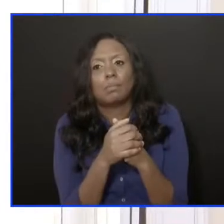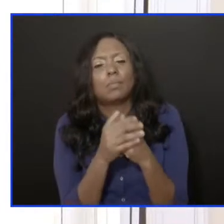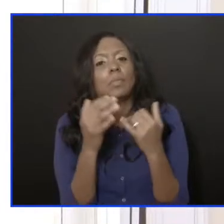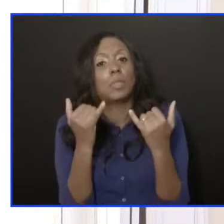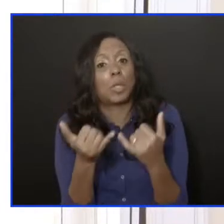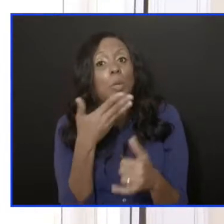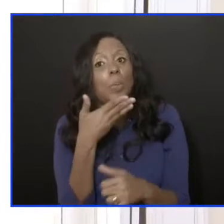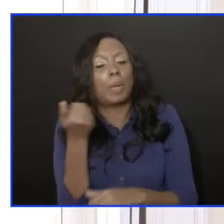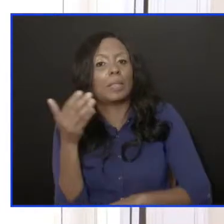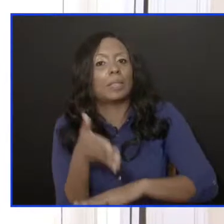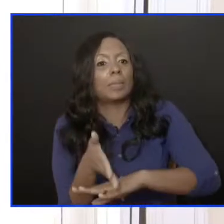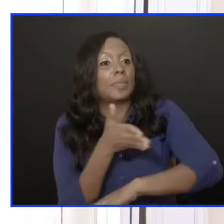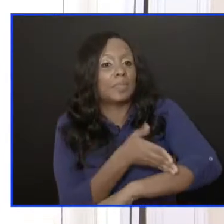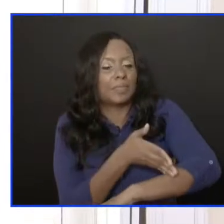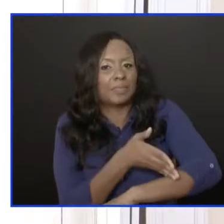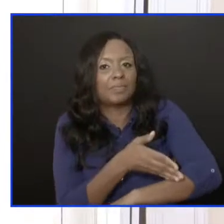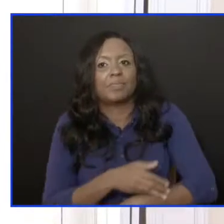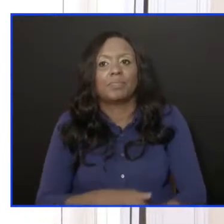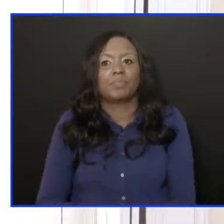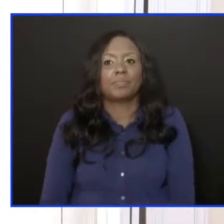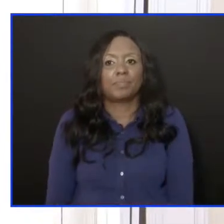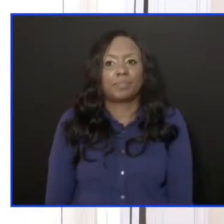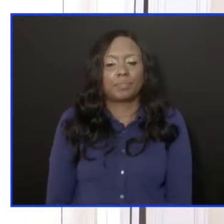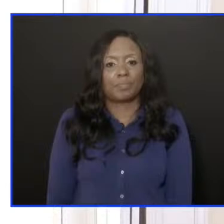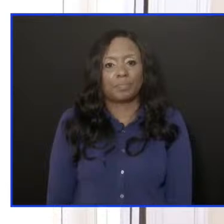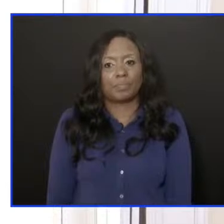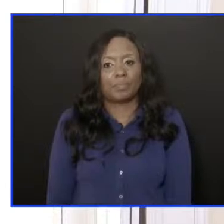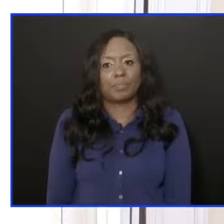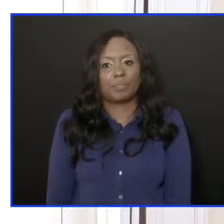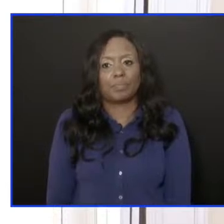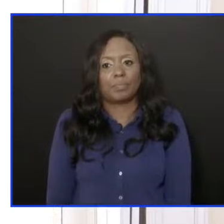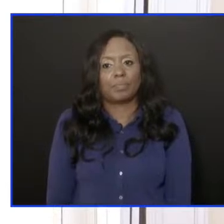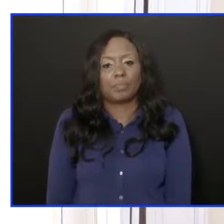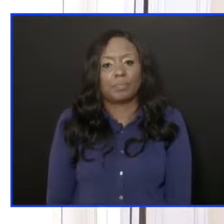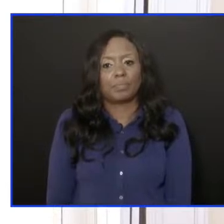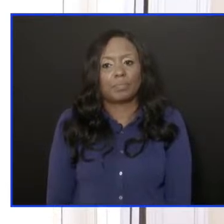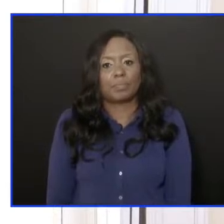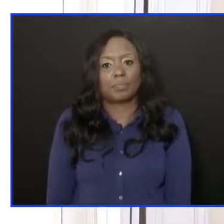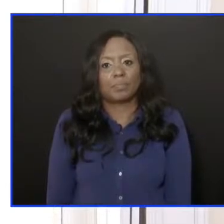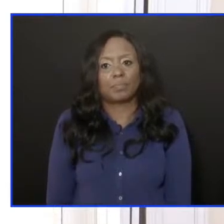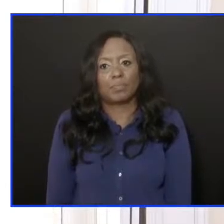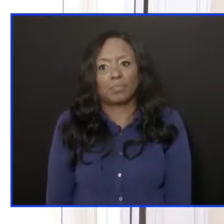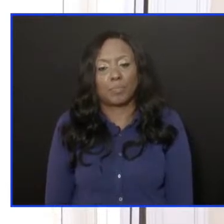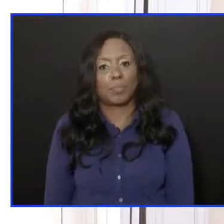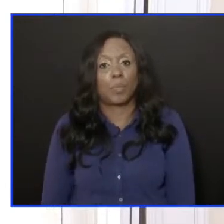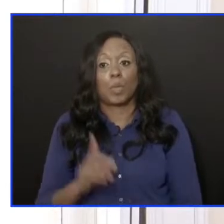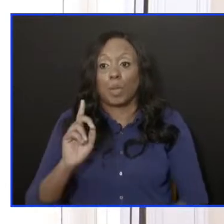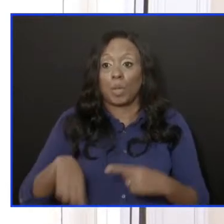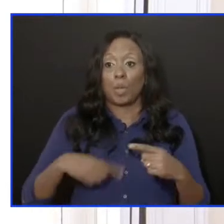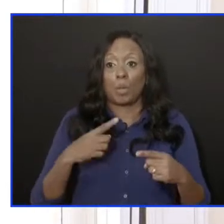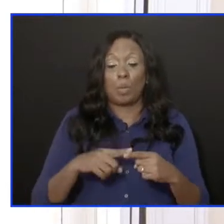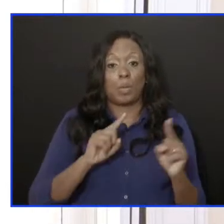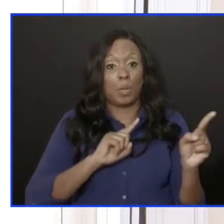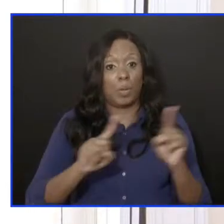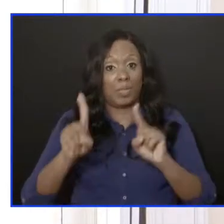as it did before. So I want us to appreciate that when we go to test, the one person we're helping is